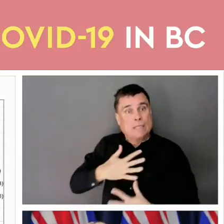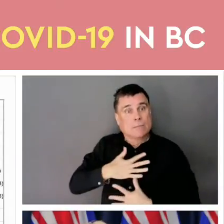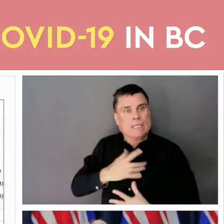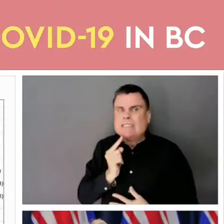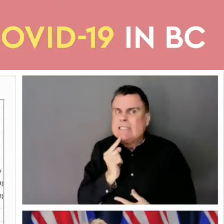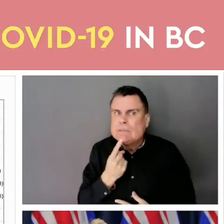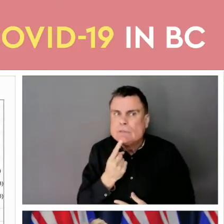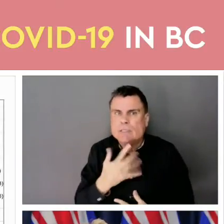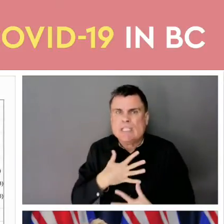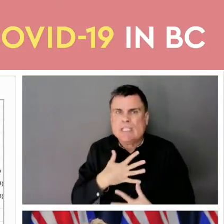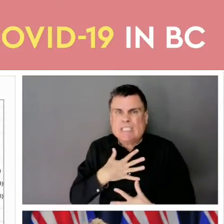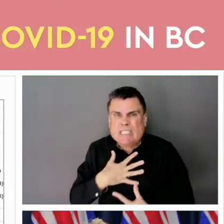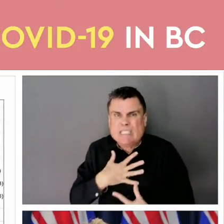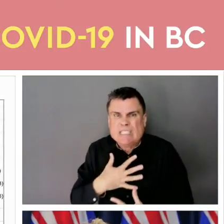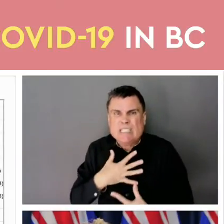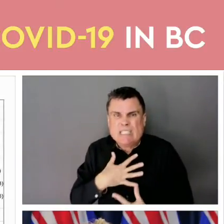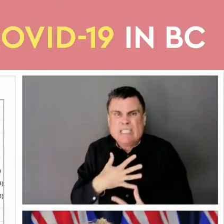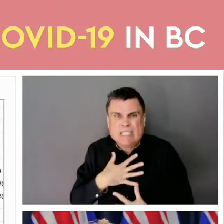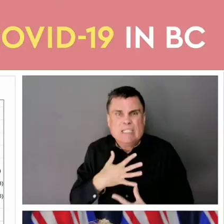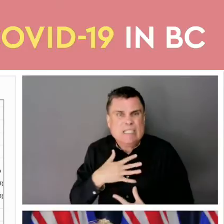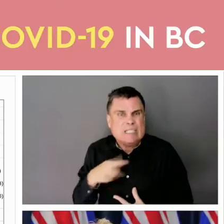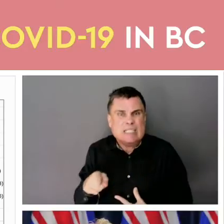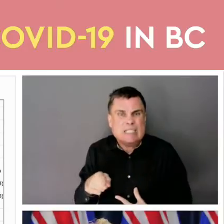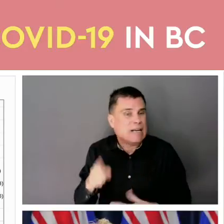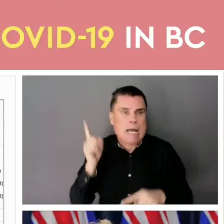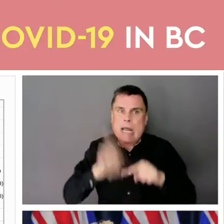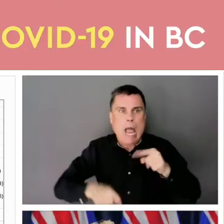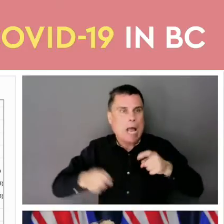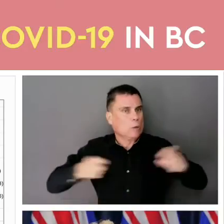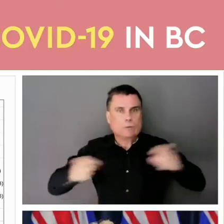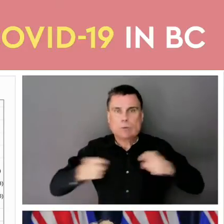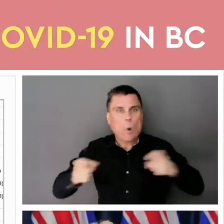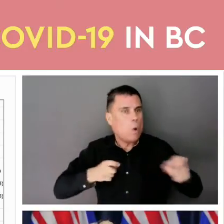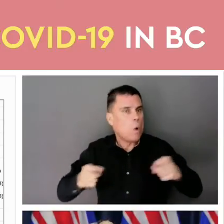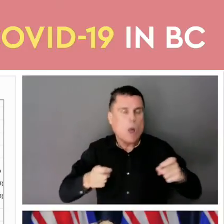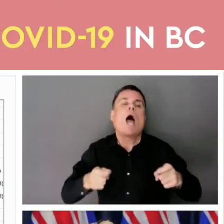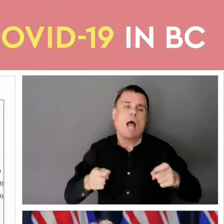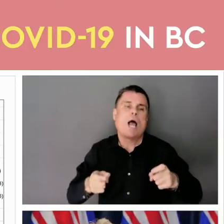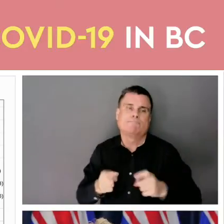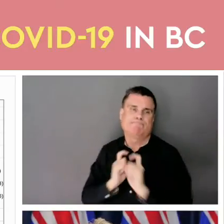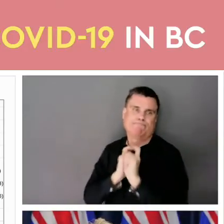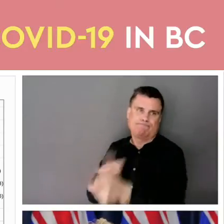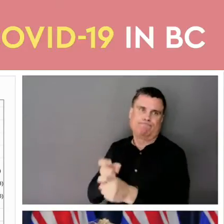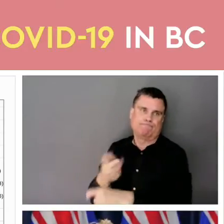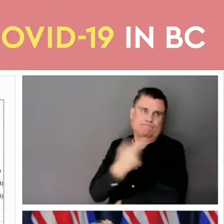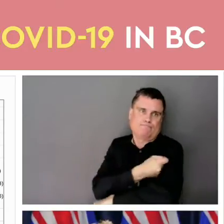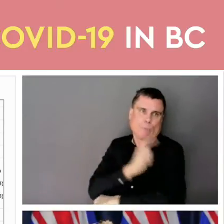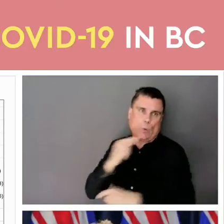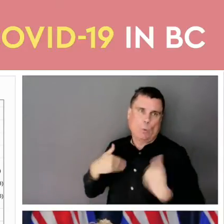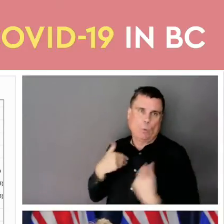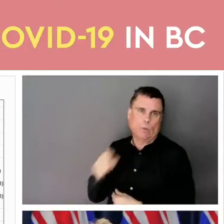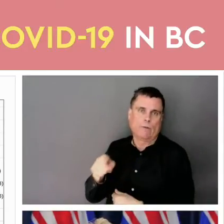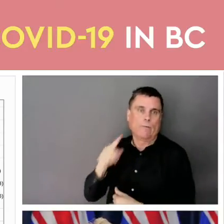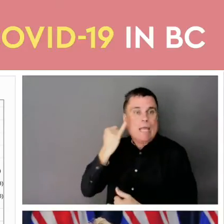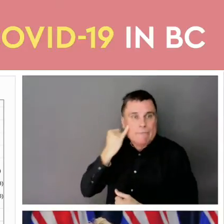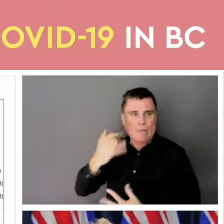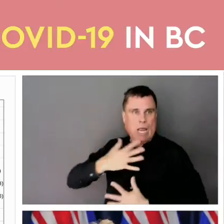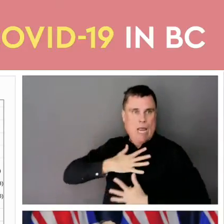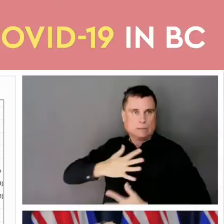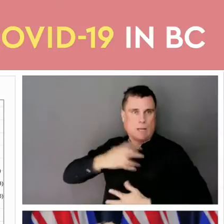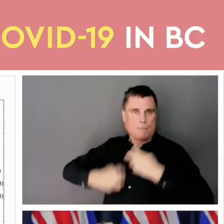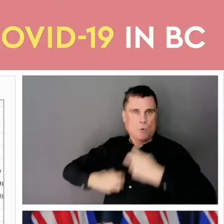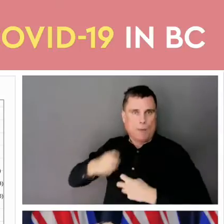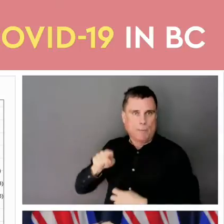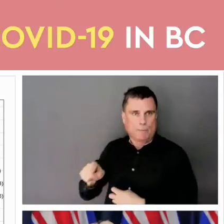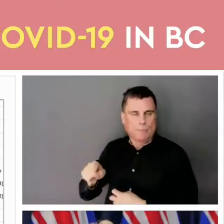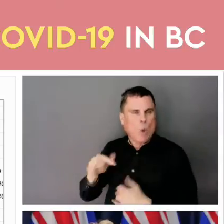with age. And when we looked at this data and put it into models here in British Columbia, using the hospitalization data that